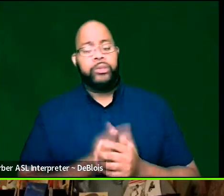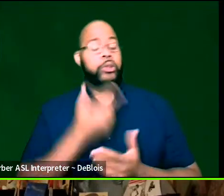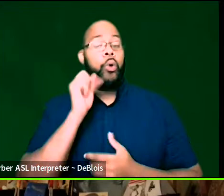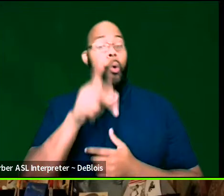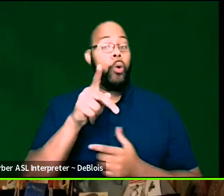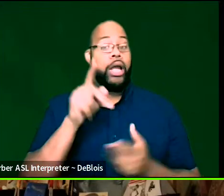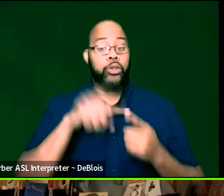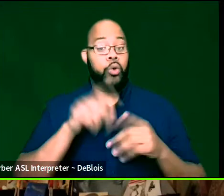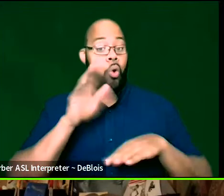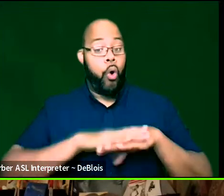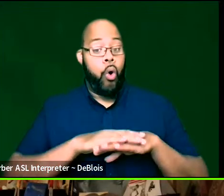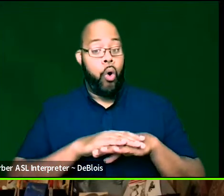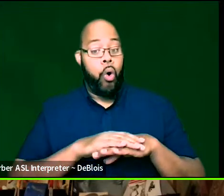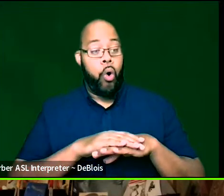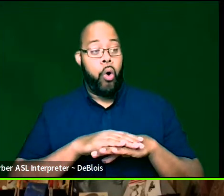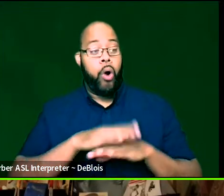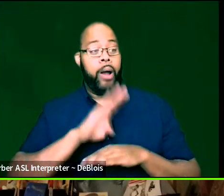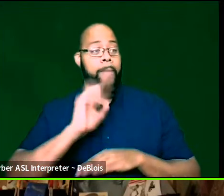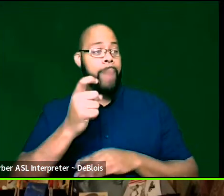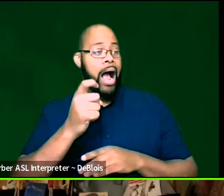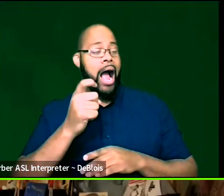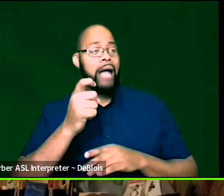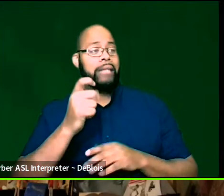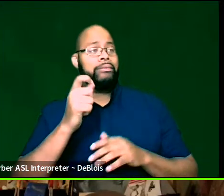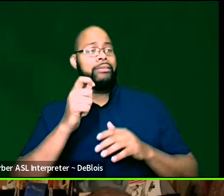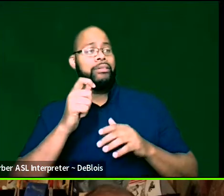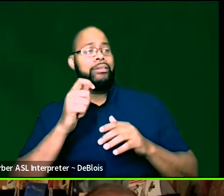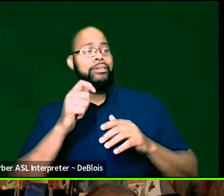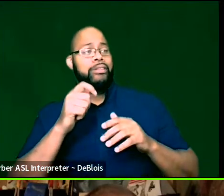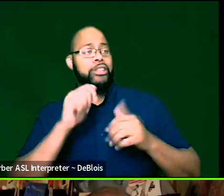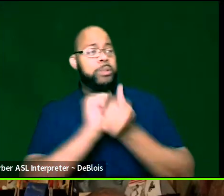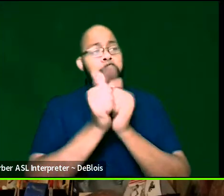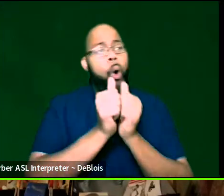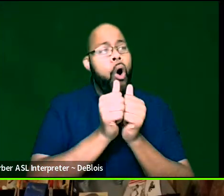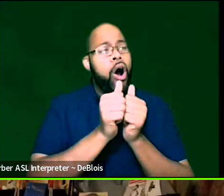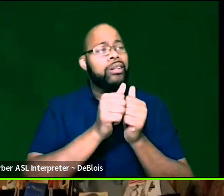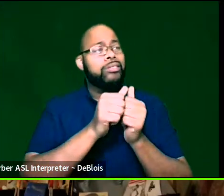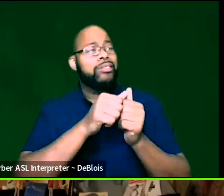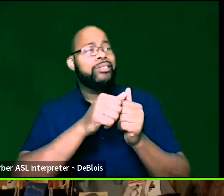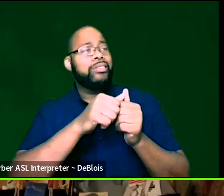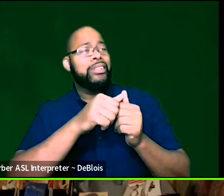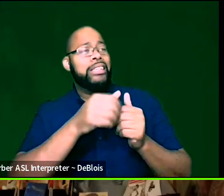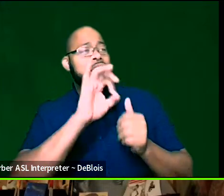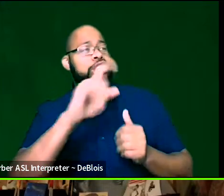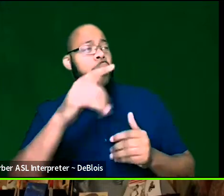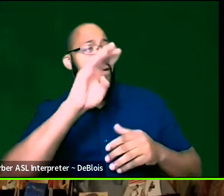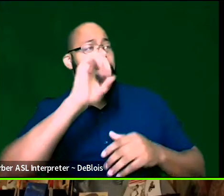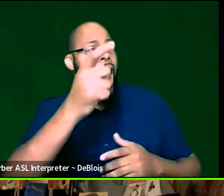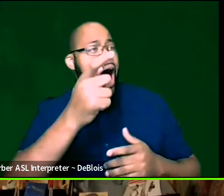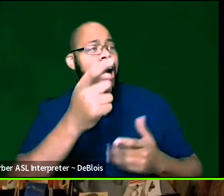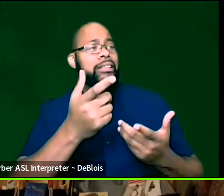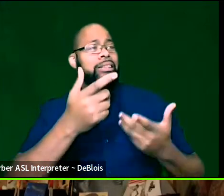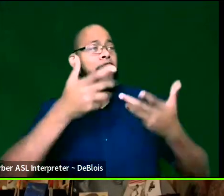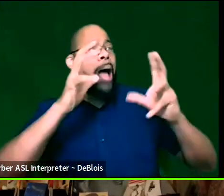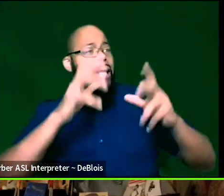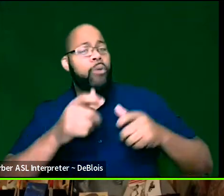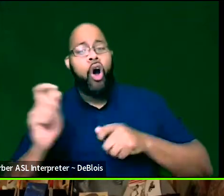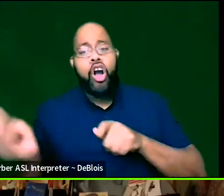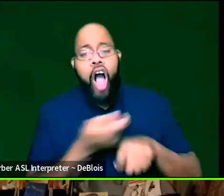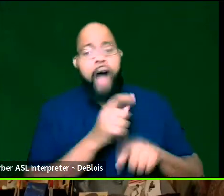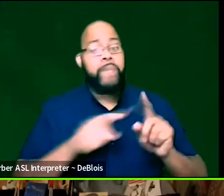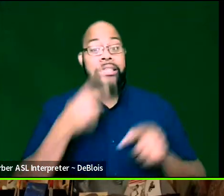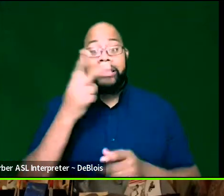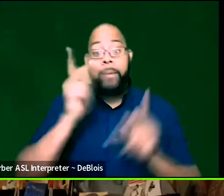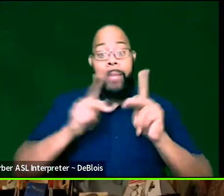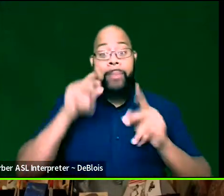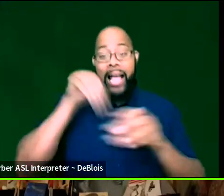to be on the Wheaties box, Michael Jordan jumping in the air, or Tiger Woods swinging a golf club, but to see